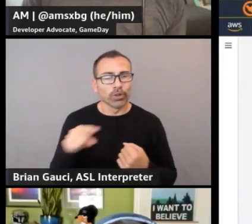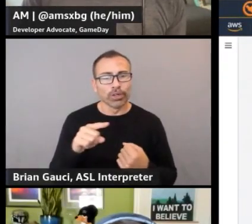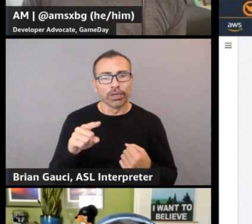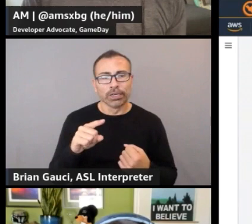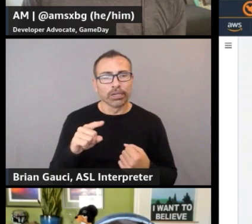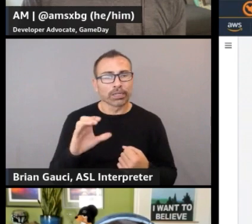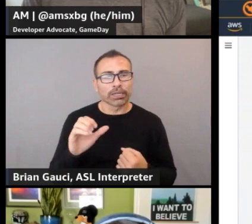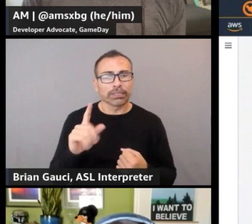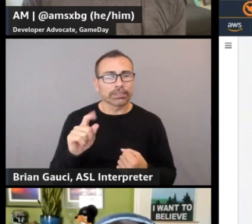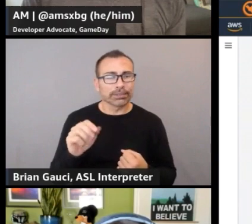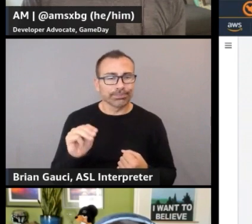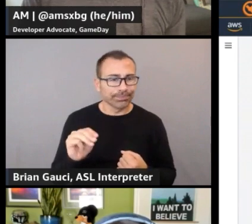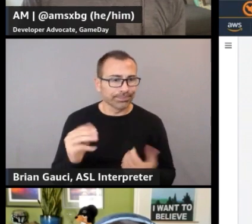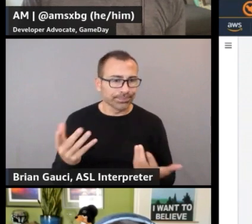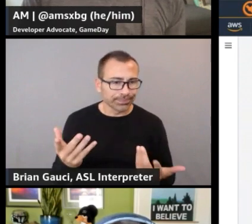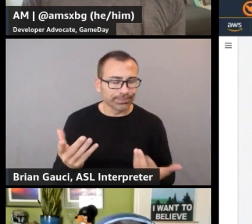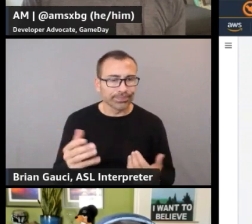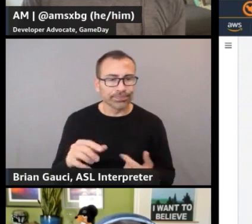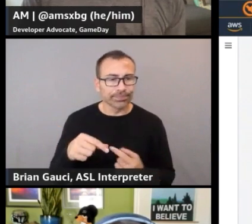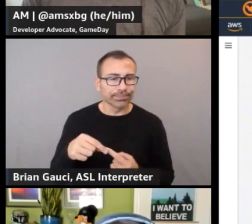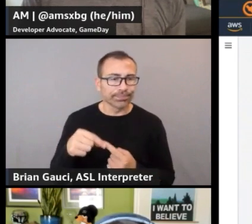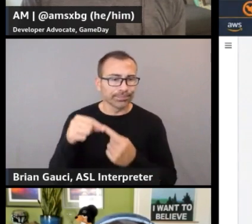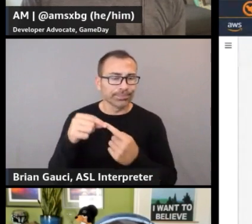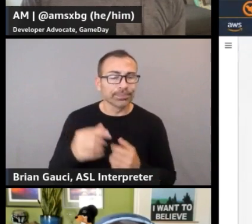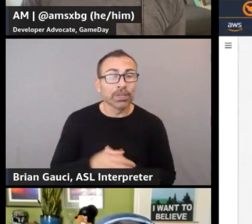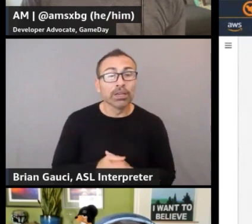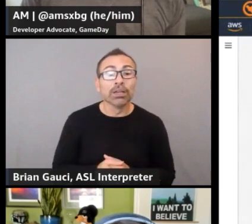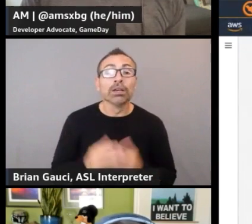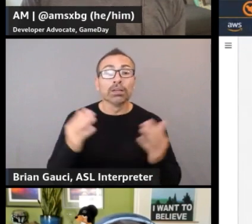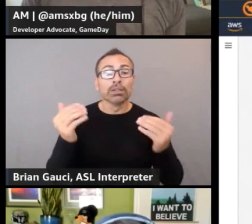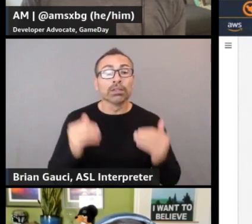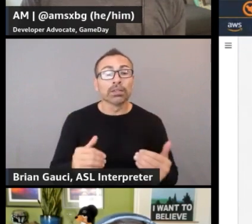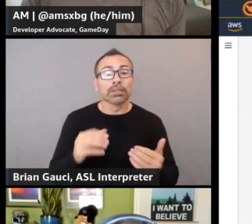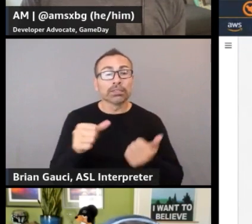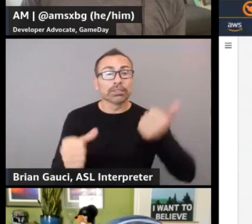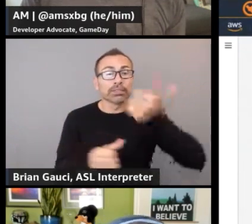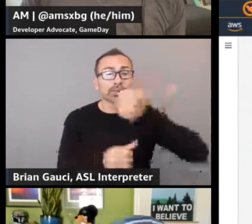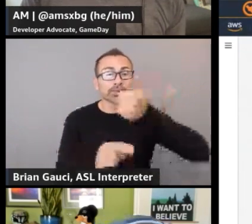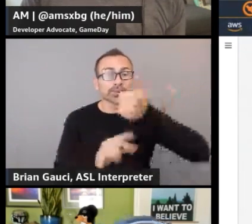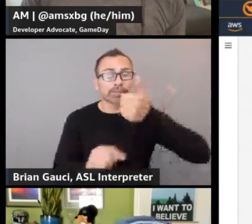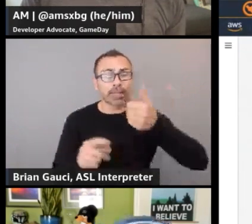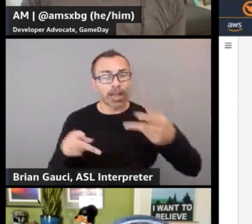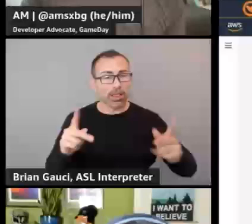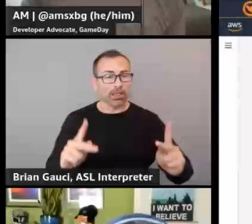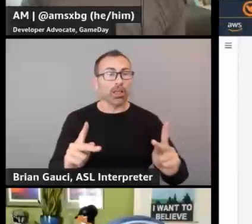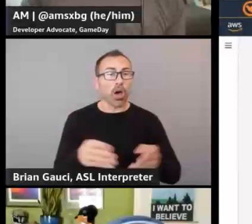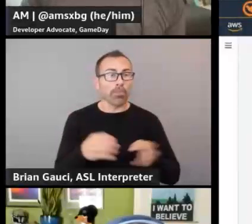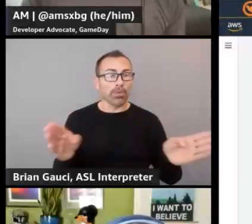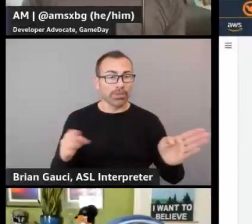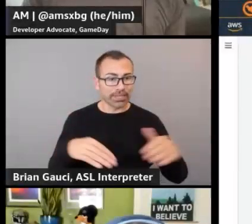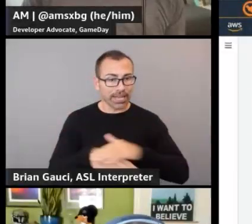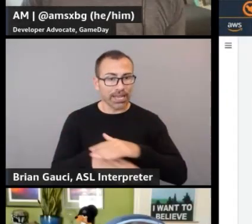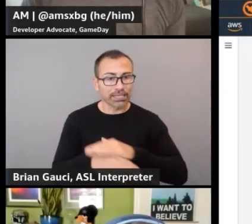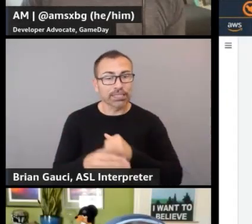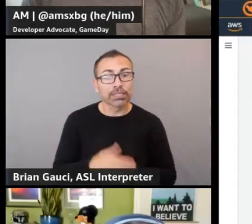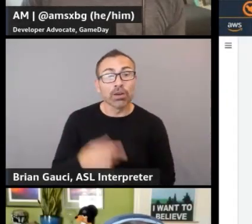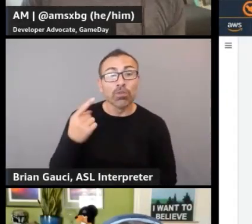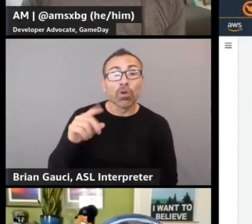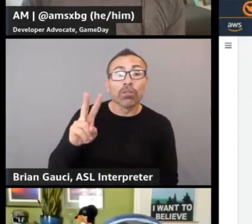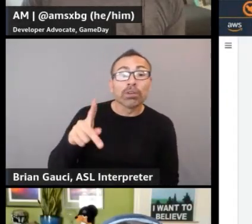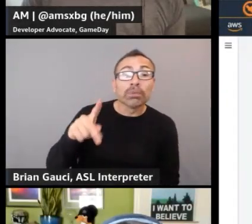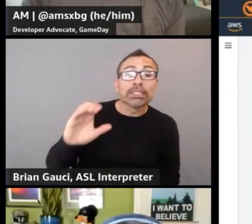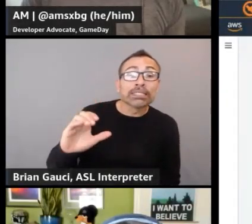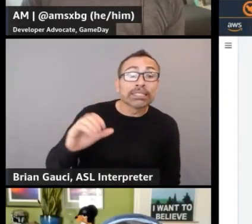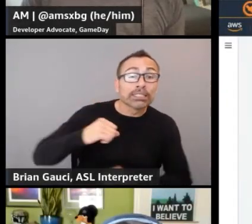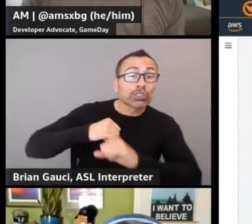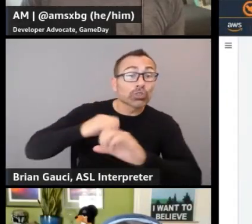custom. And then the subnet, we're going to allow public access. Now, for the VPC security groups, for